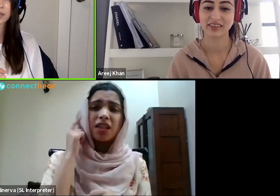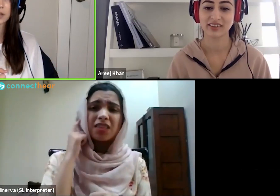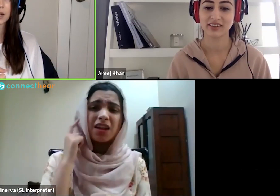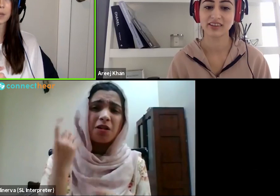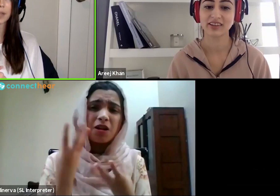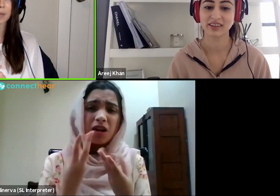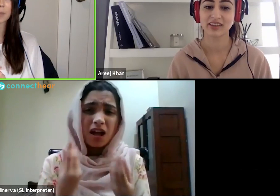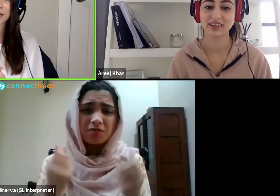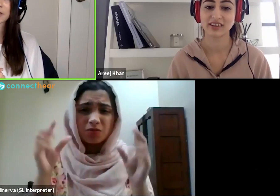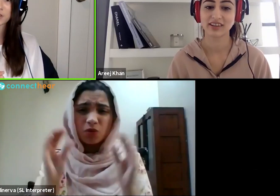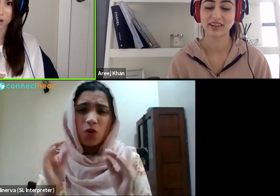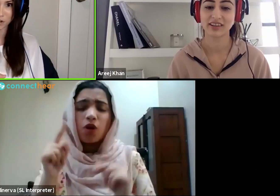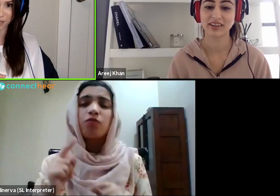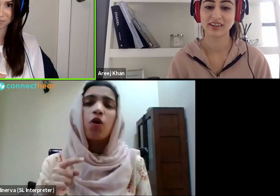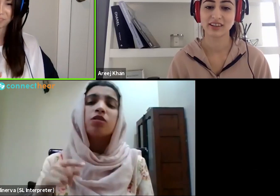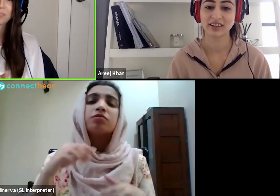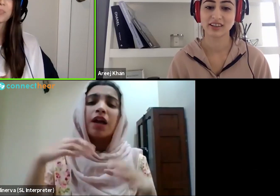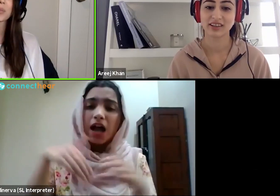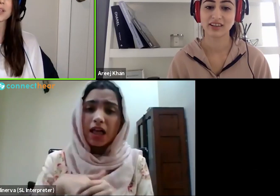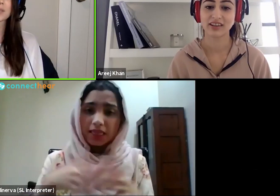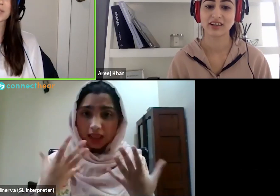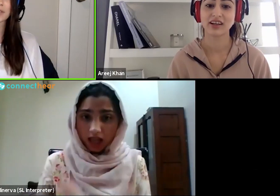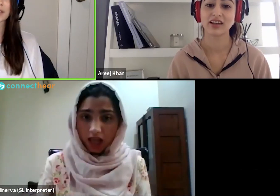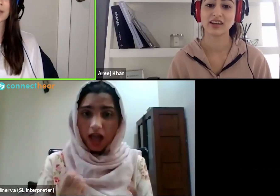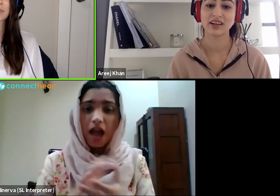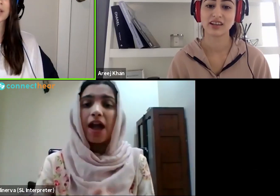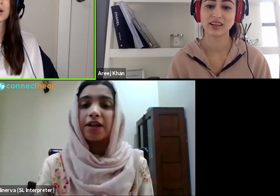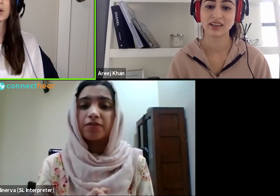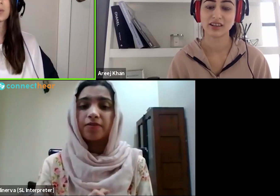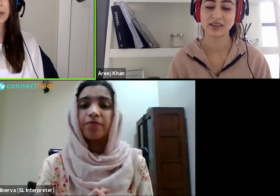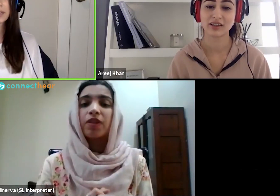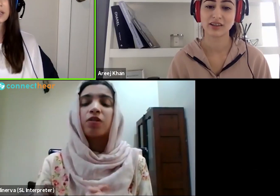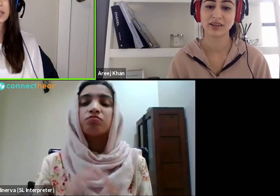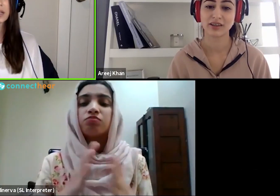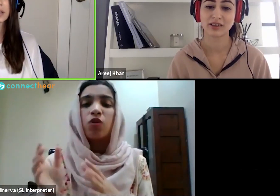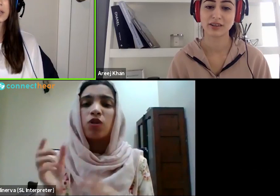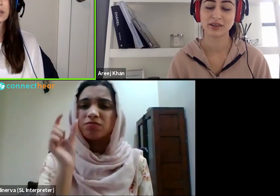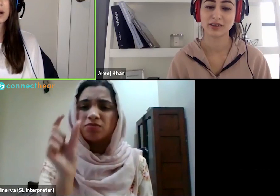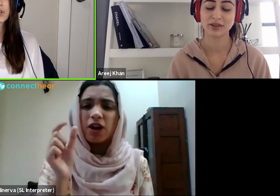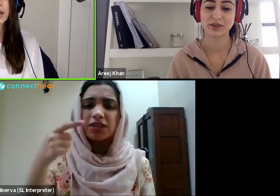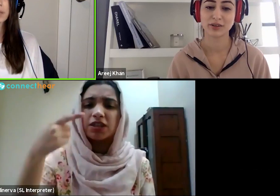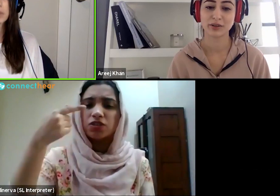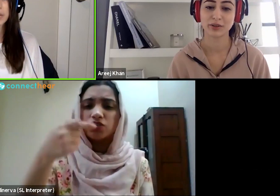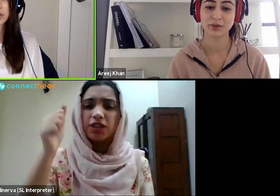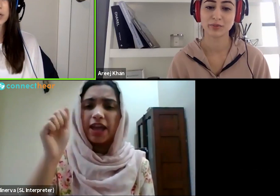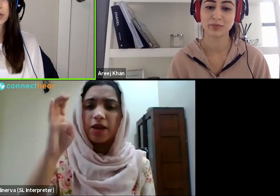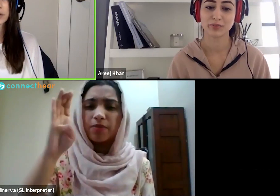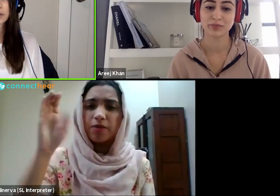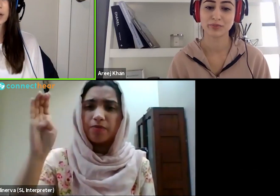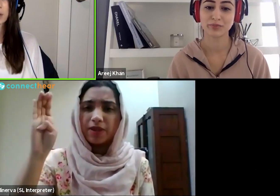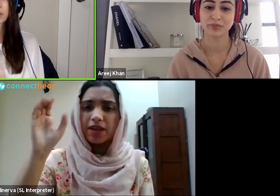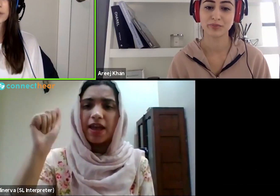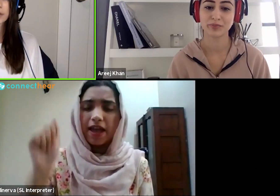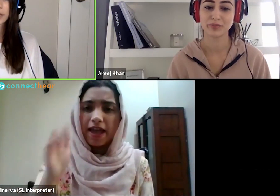loss, GABA beta junction is the specific type. So basically our genetic mutation